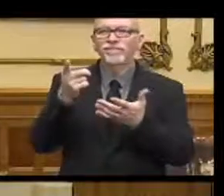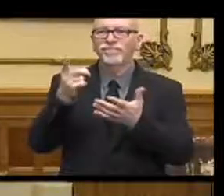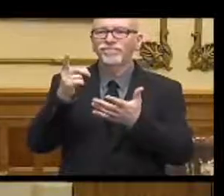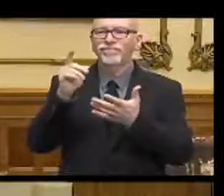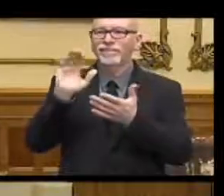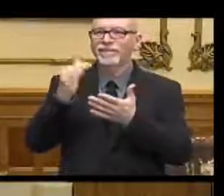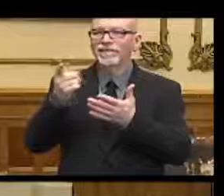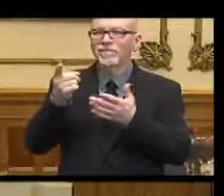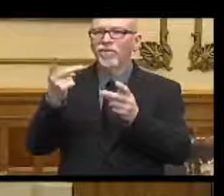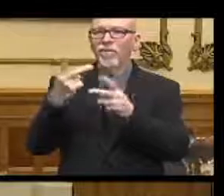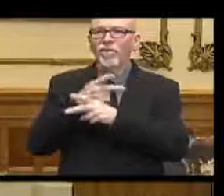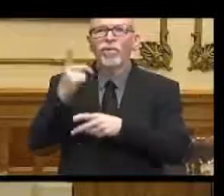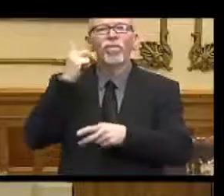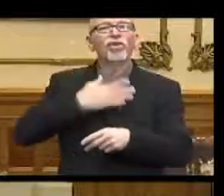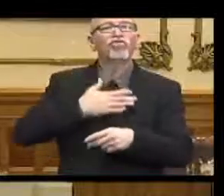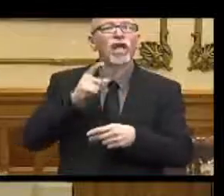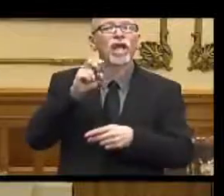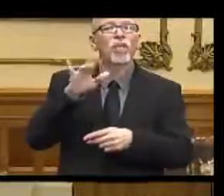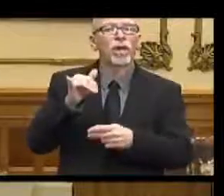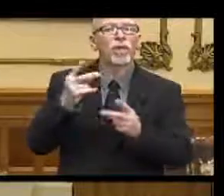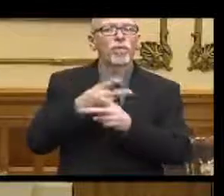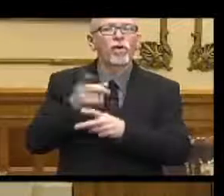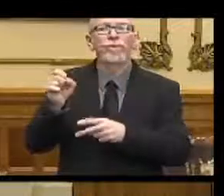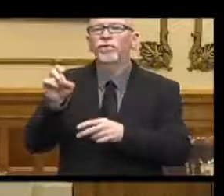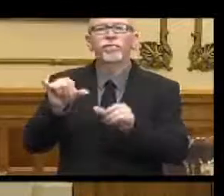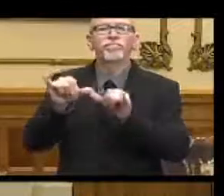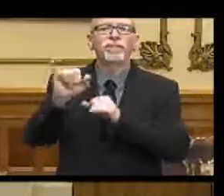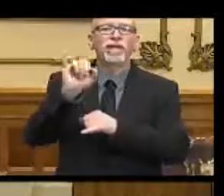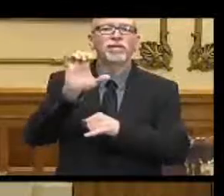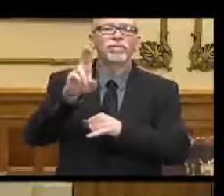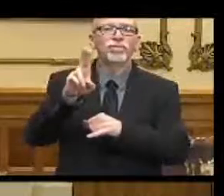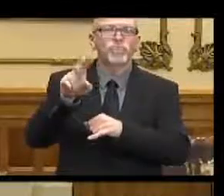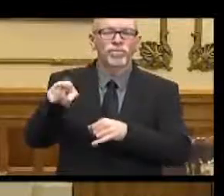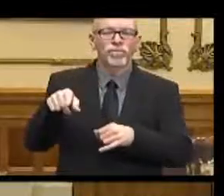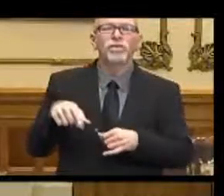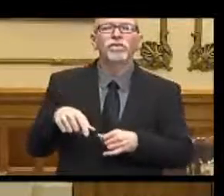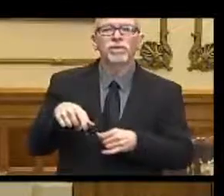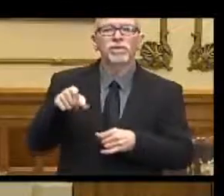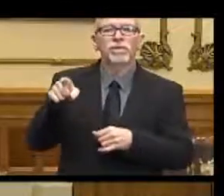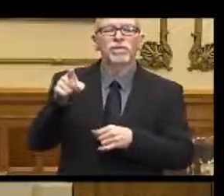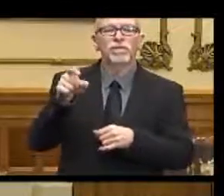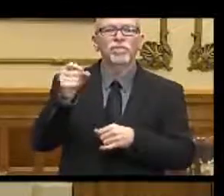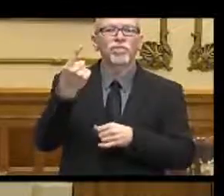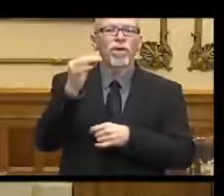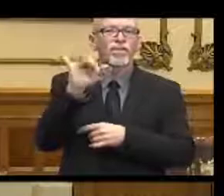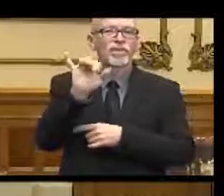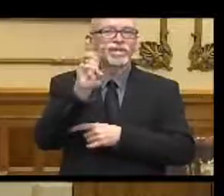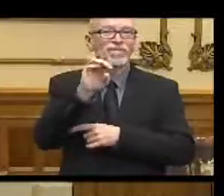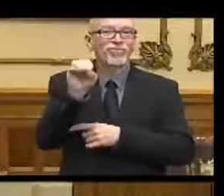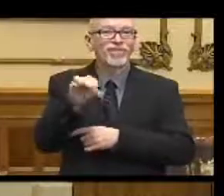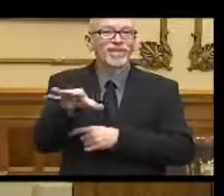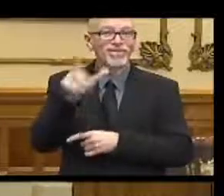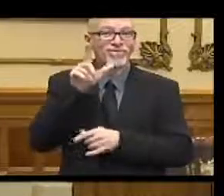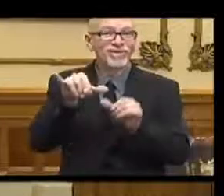worse. Follow-up chest X-ray was worse. So then she was admitted to the ICU. So she's one of those 6% of people that was in the